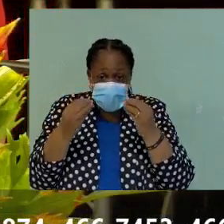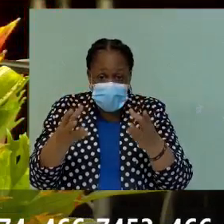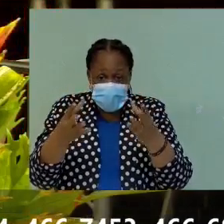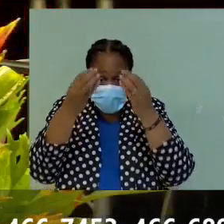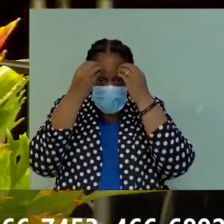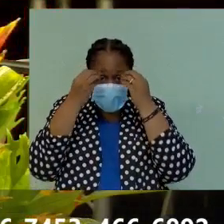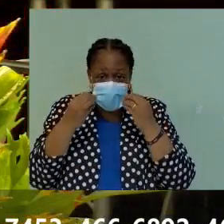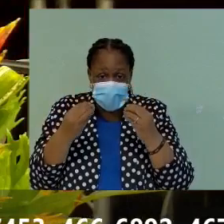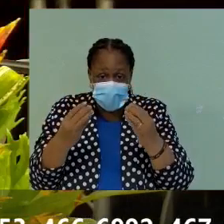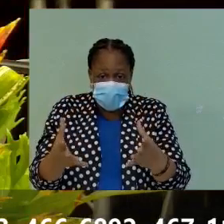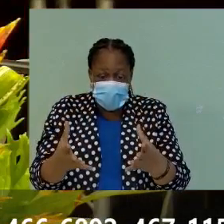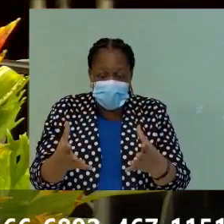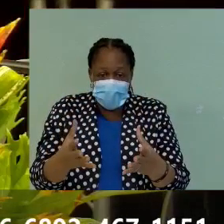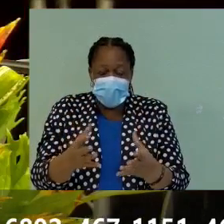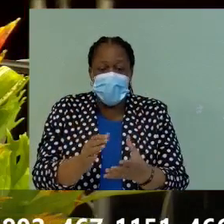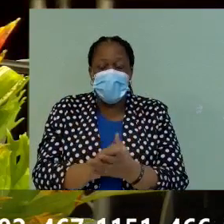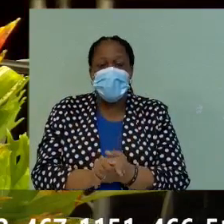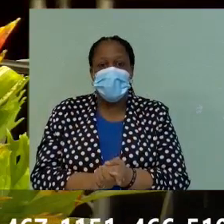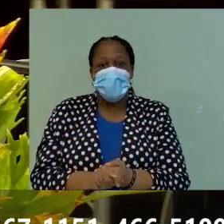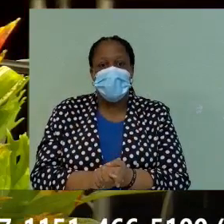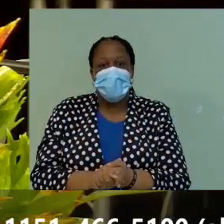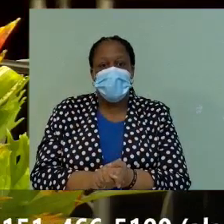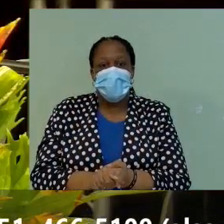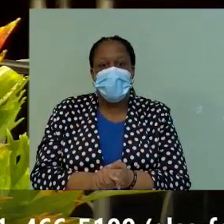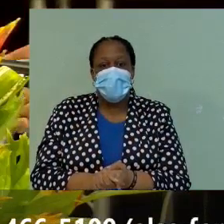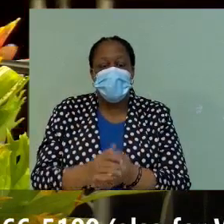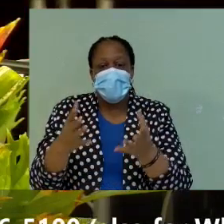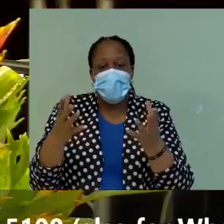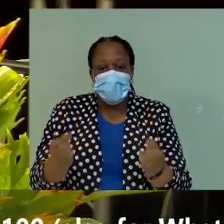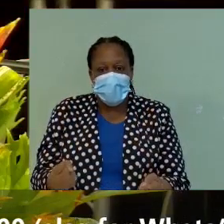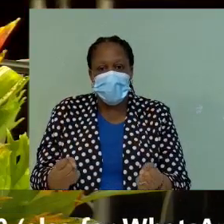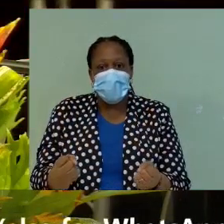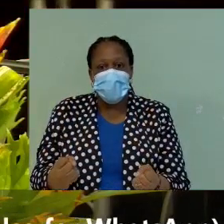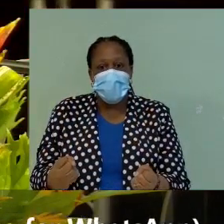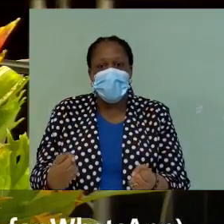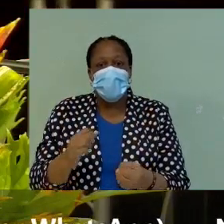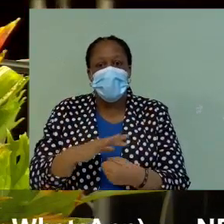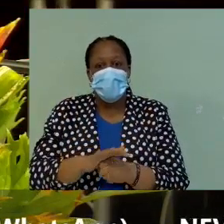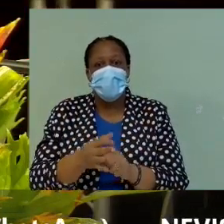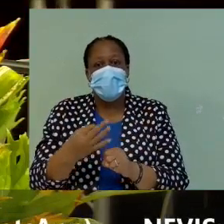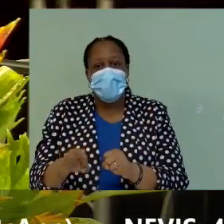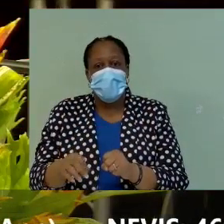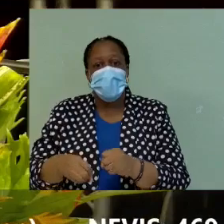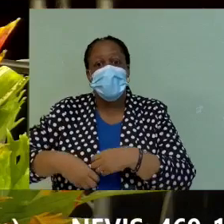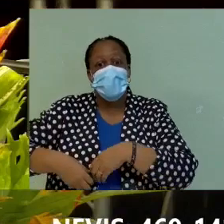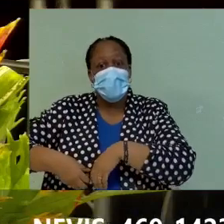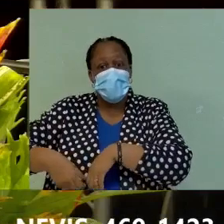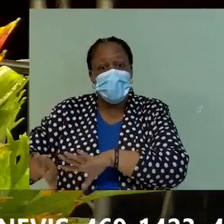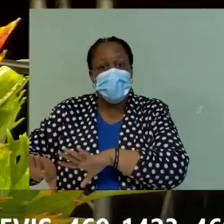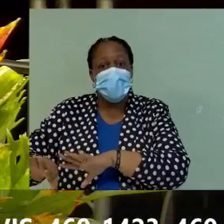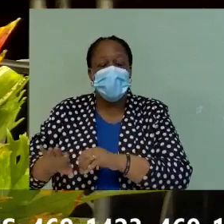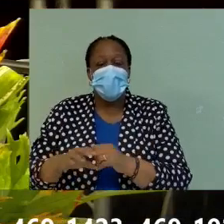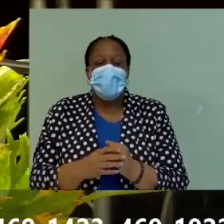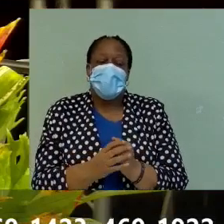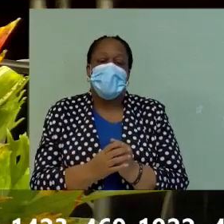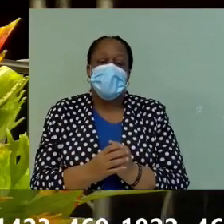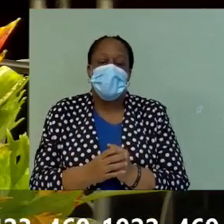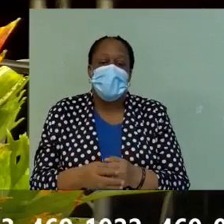get over this pandemic together. We thank Mrs.